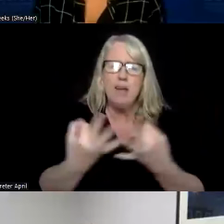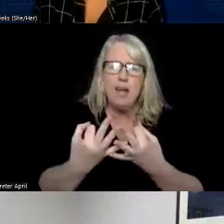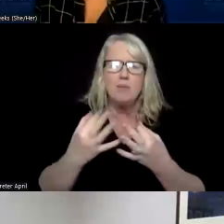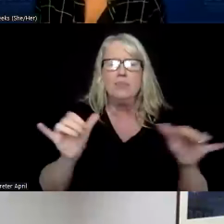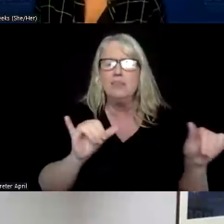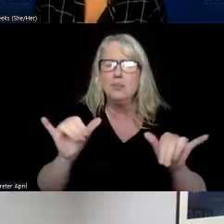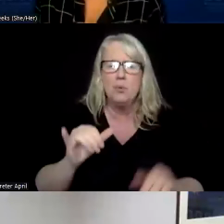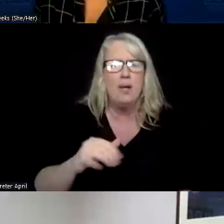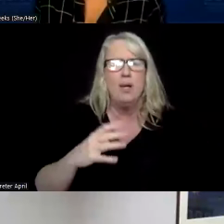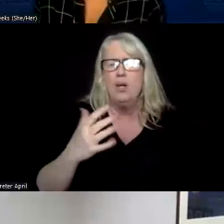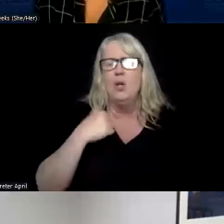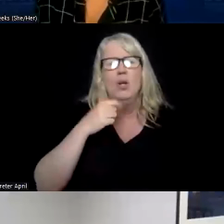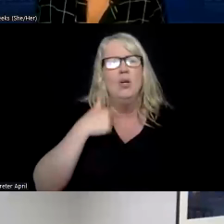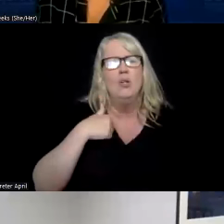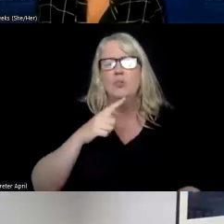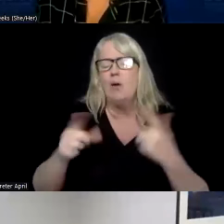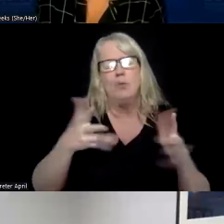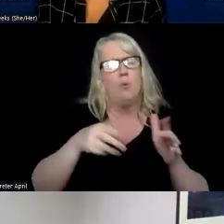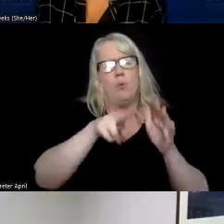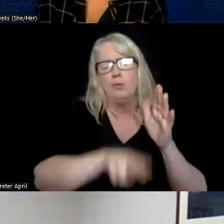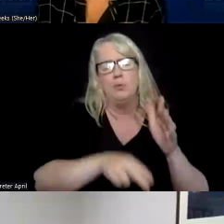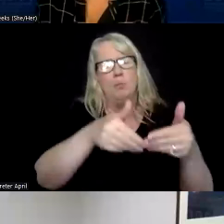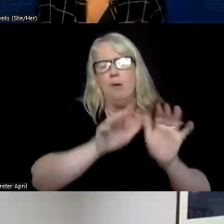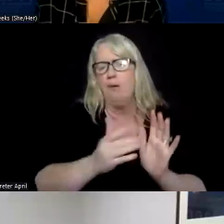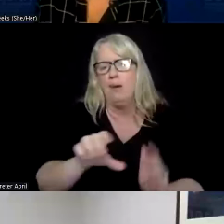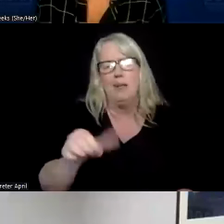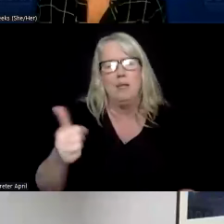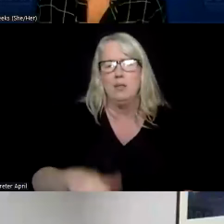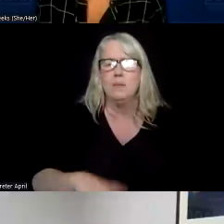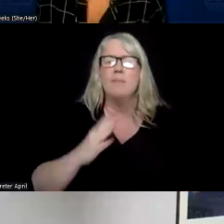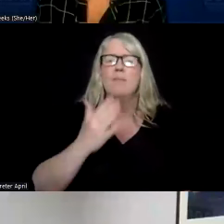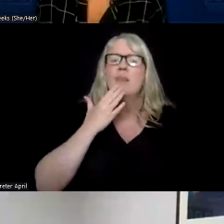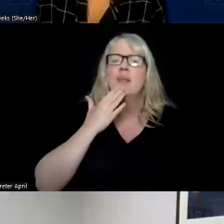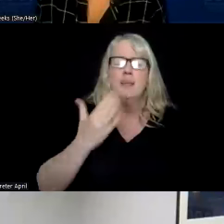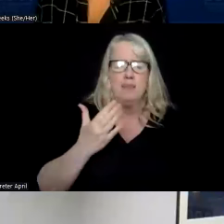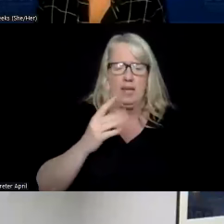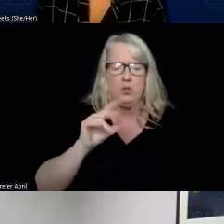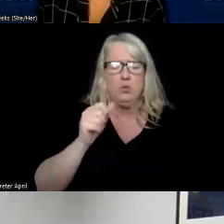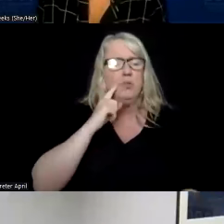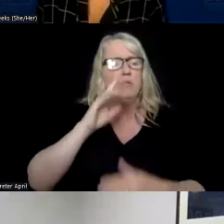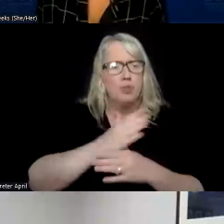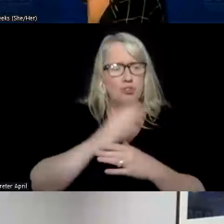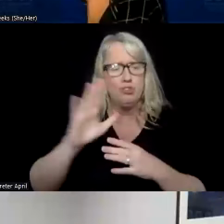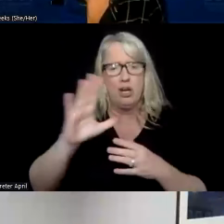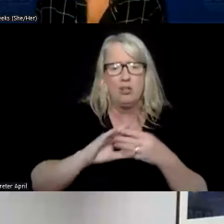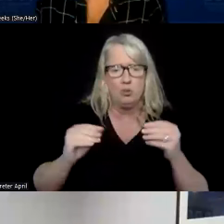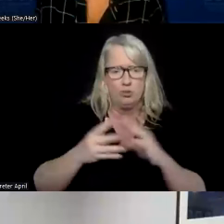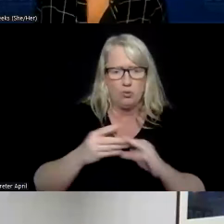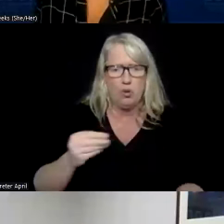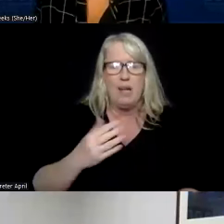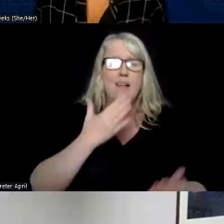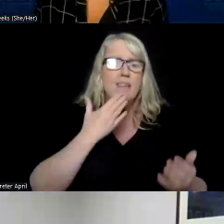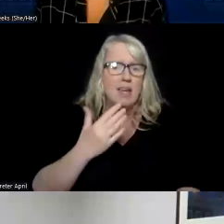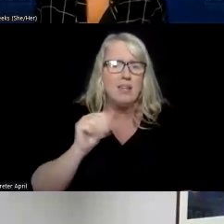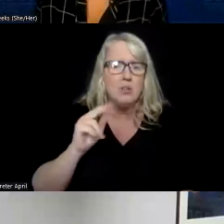don't have to bury another child. Thank you, Tina, for sharing your story. And thank you, Angela,